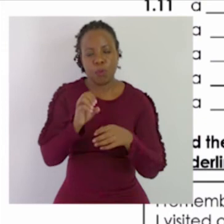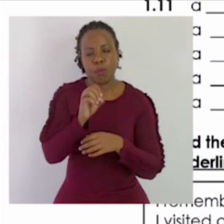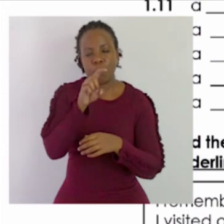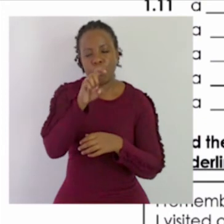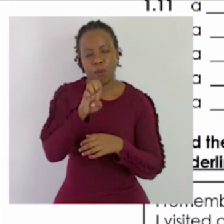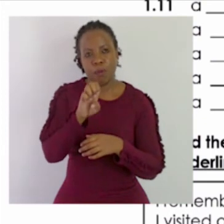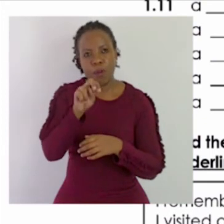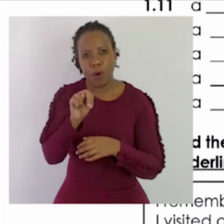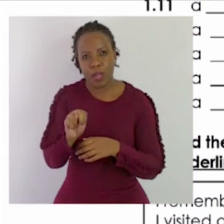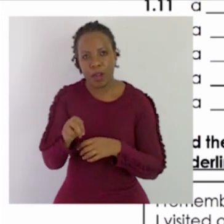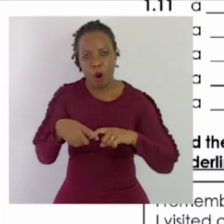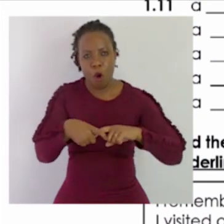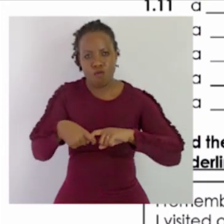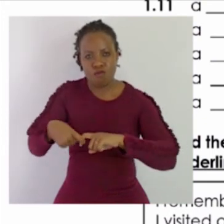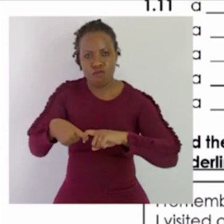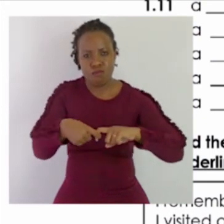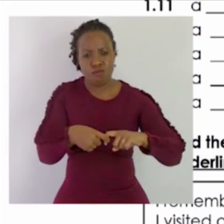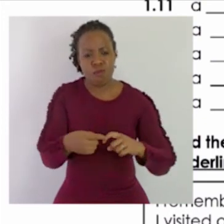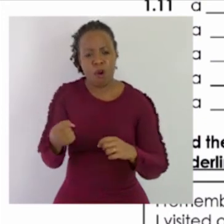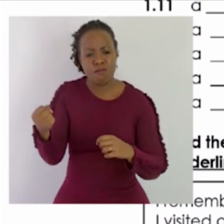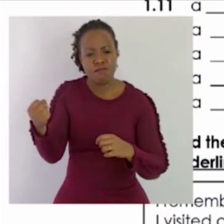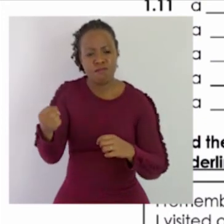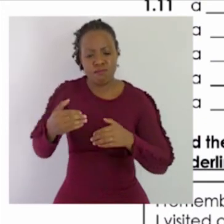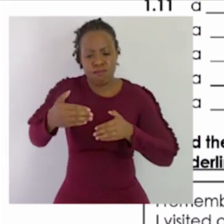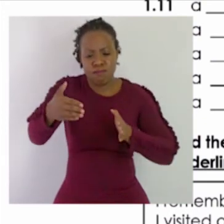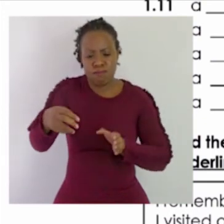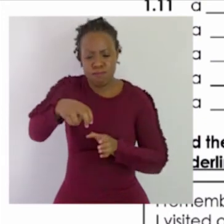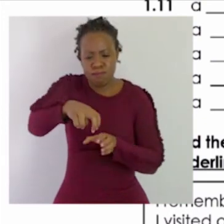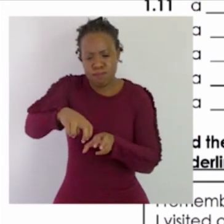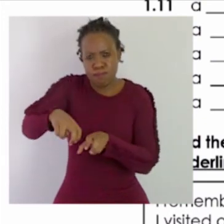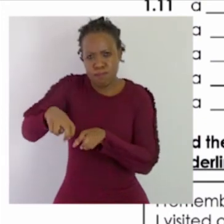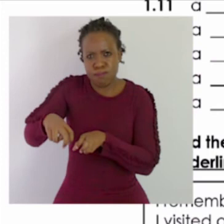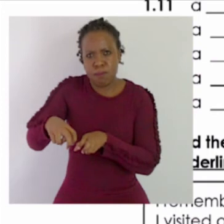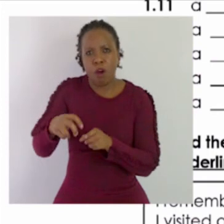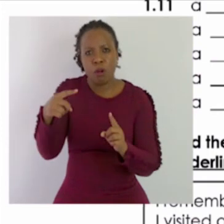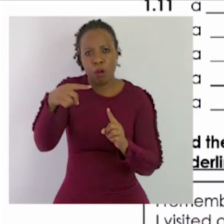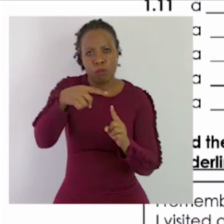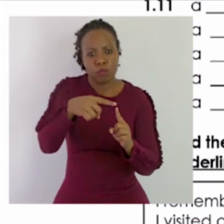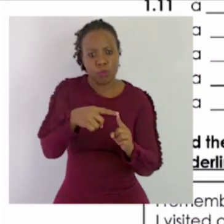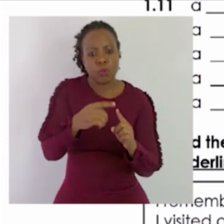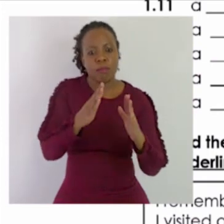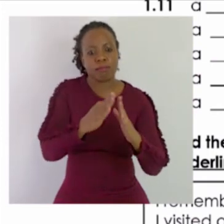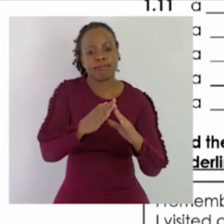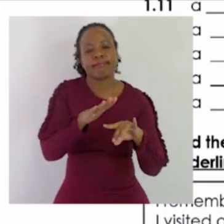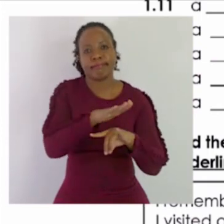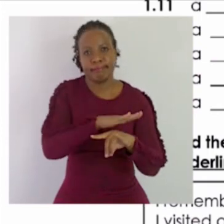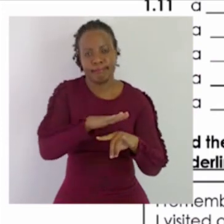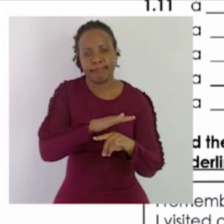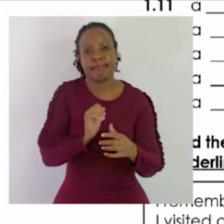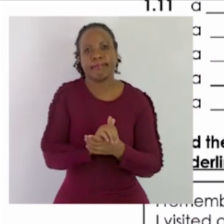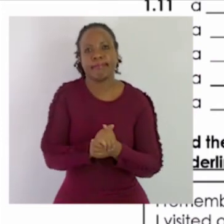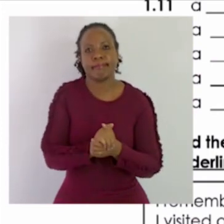of oxen pulled us on a huge wagon to the barn.